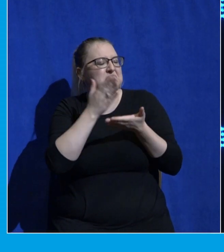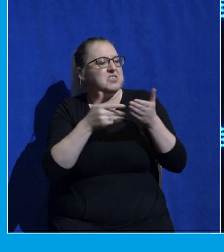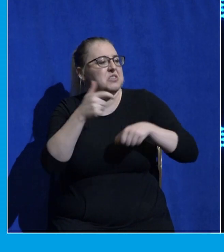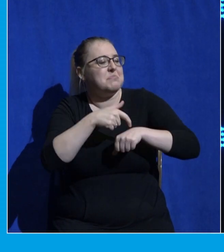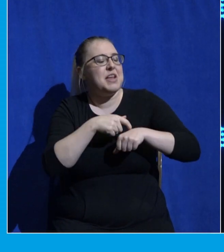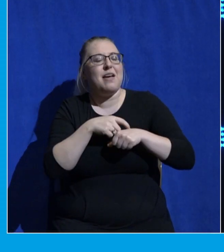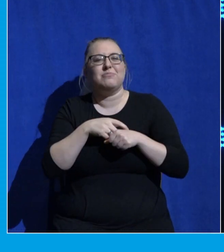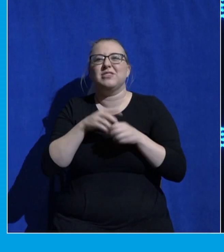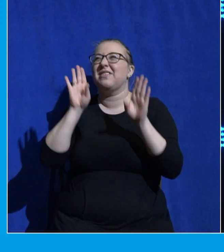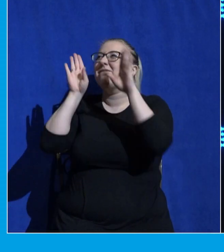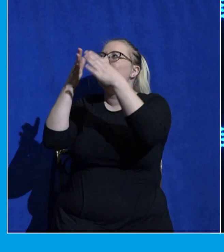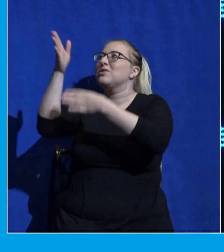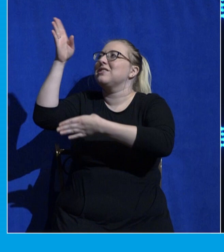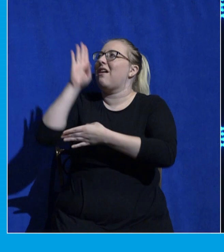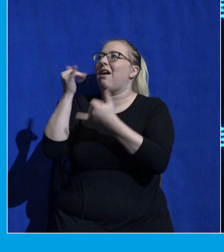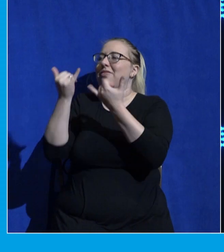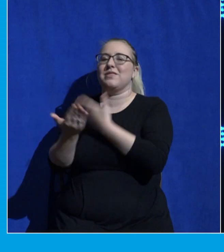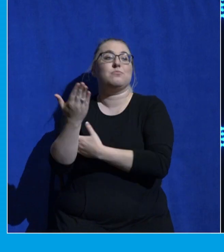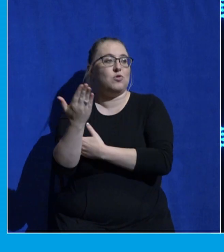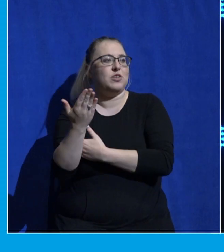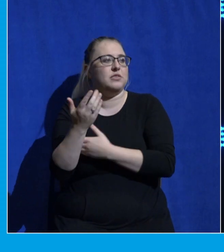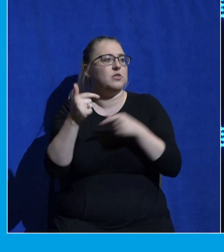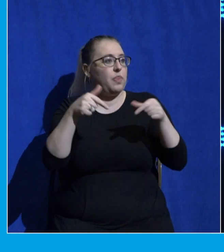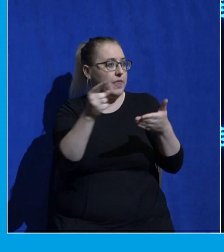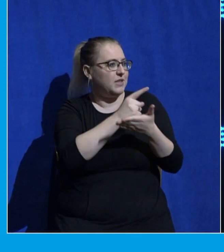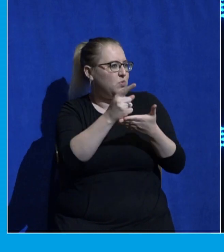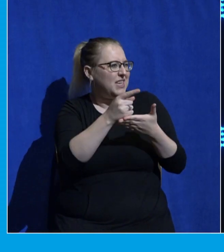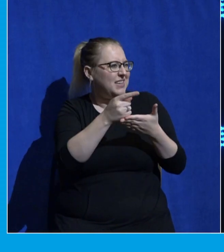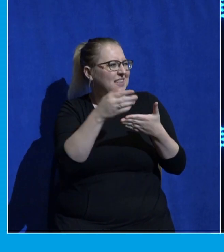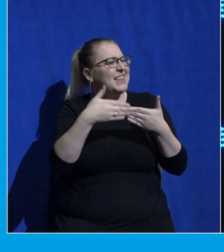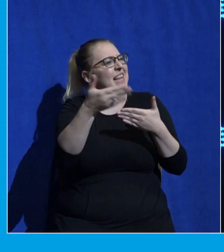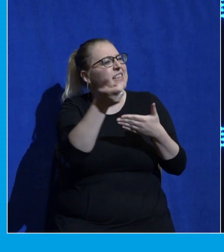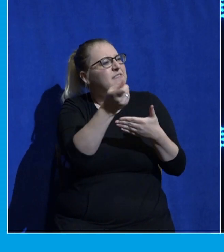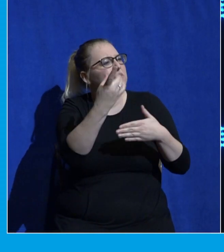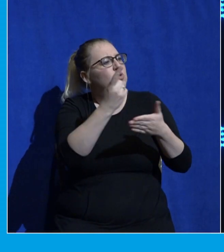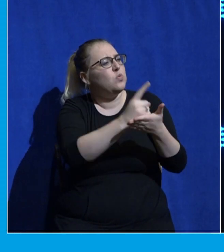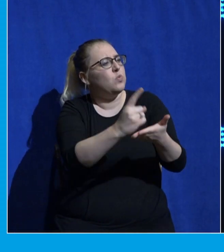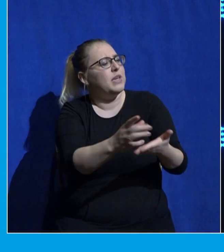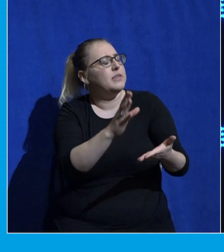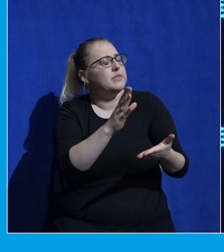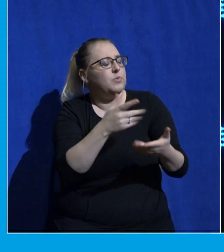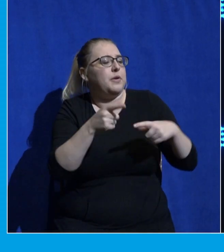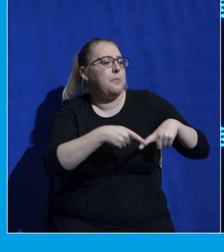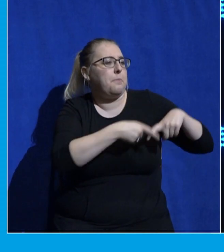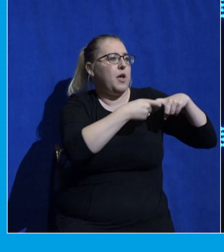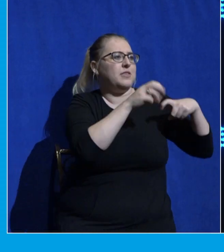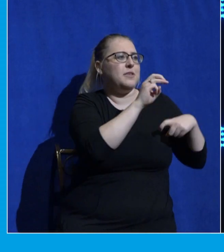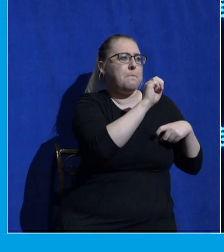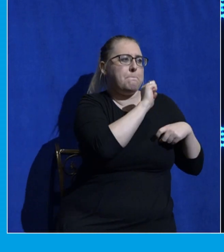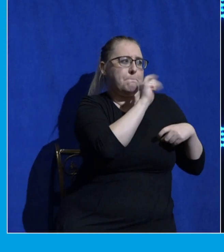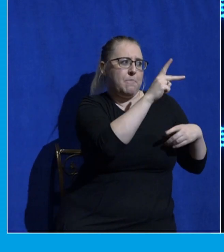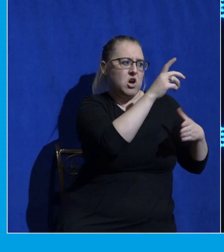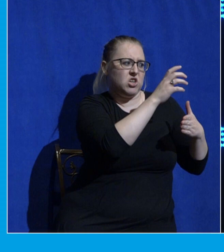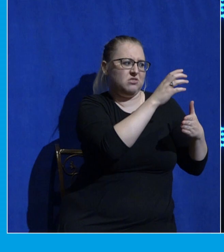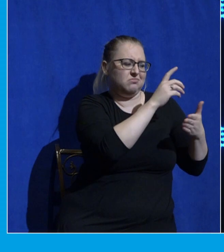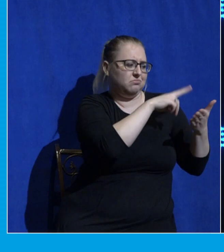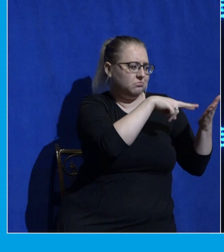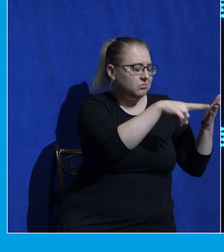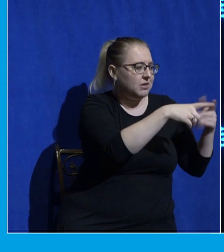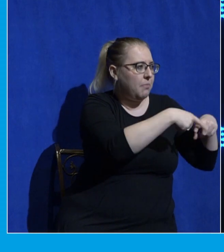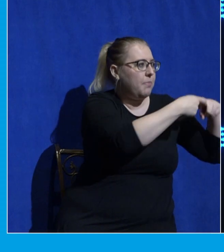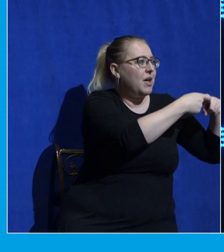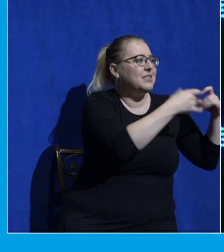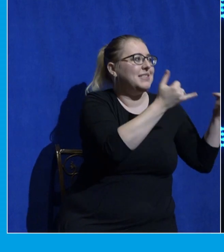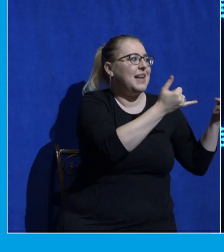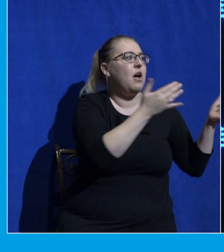And so this week, and for the next couple of weeks, we're taking a break from our series in the book of Mark. And now we're in a series titled, Now